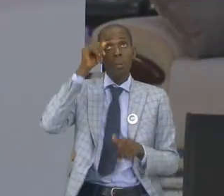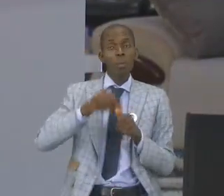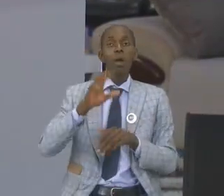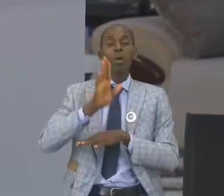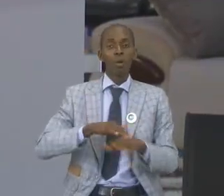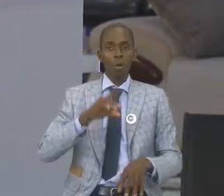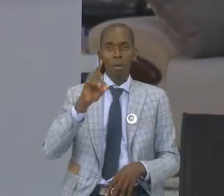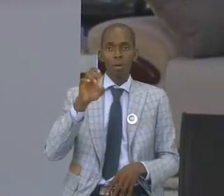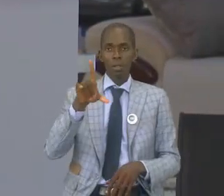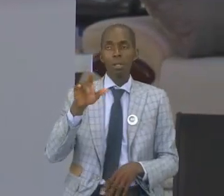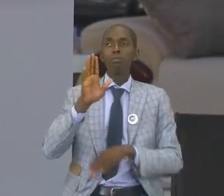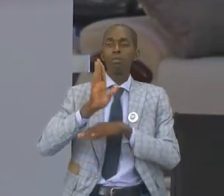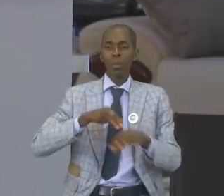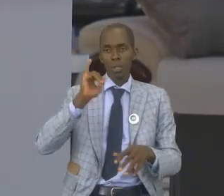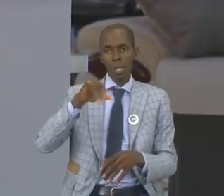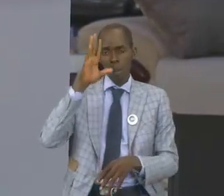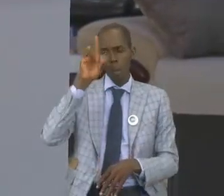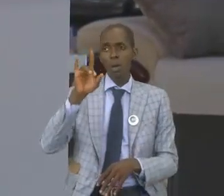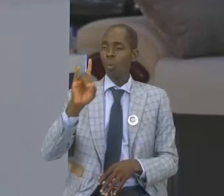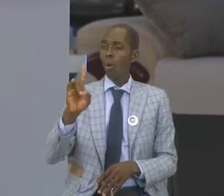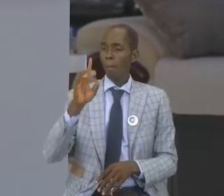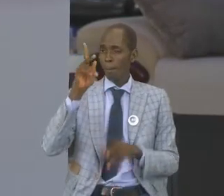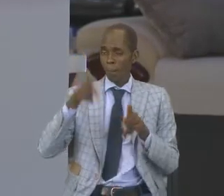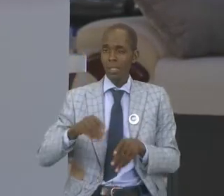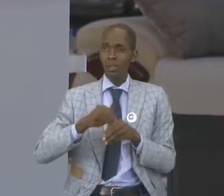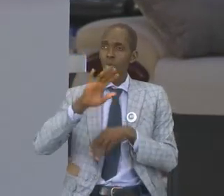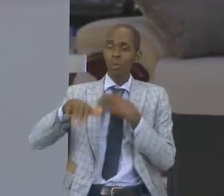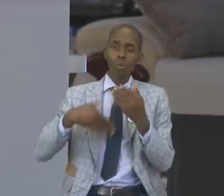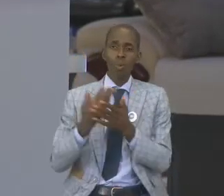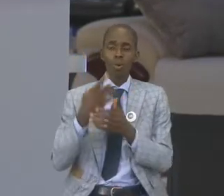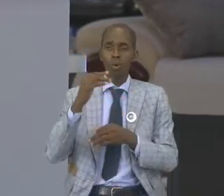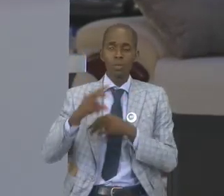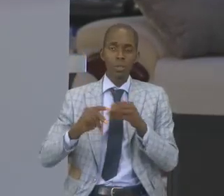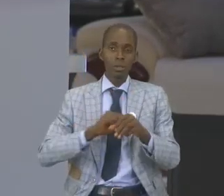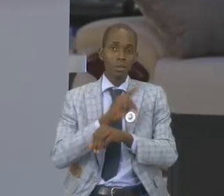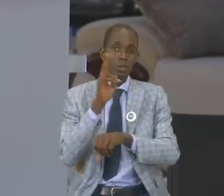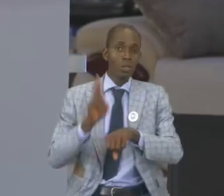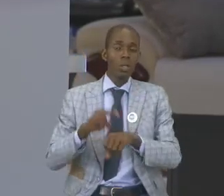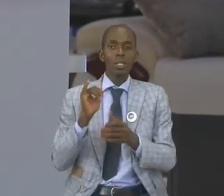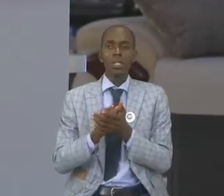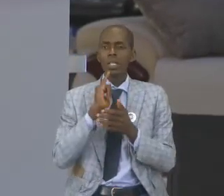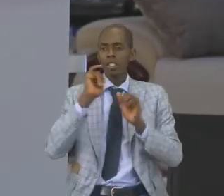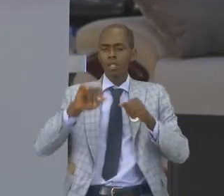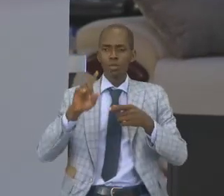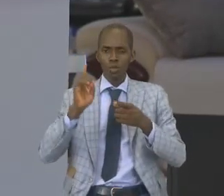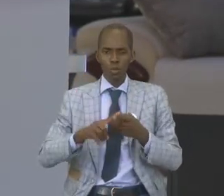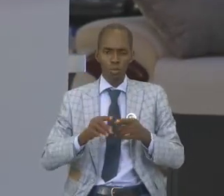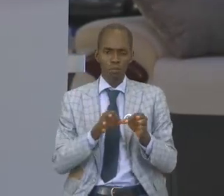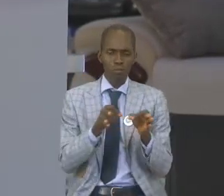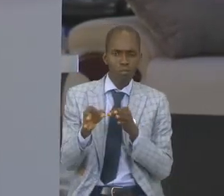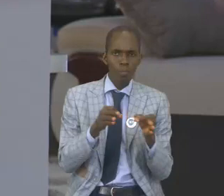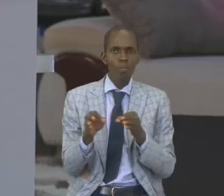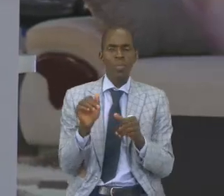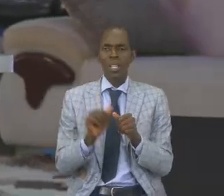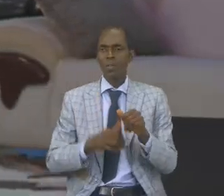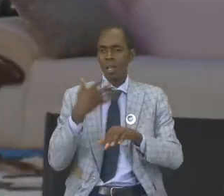the one man in the nation that is able to decipher, is able to open up every hard sentence.